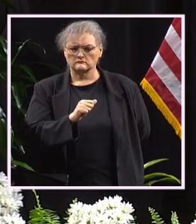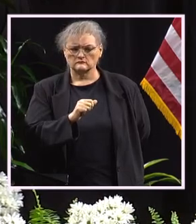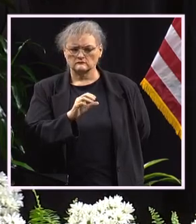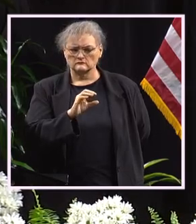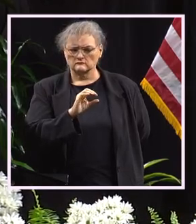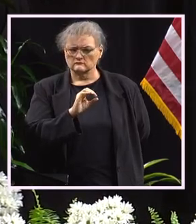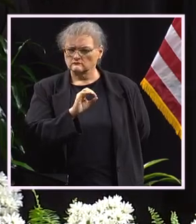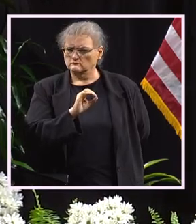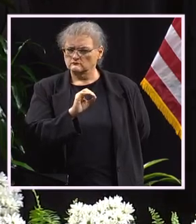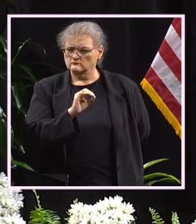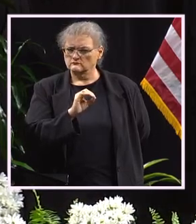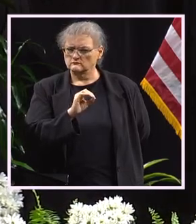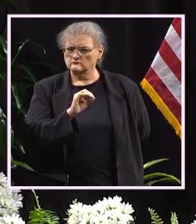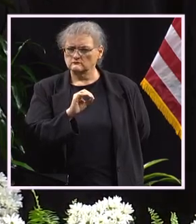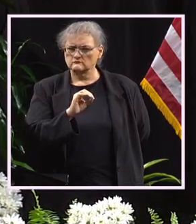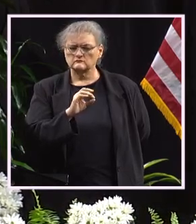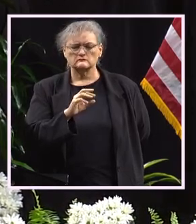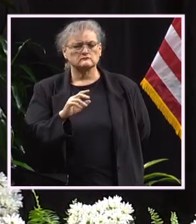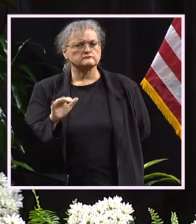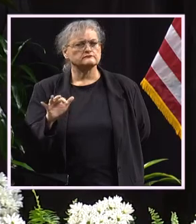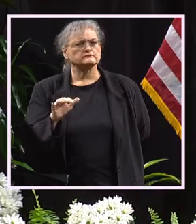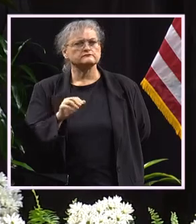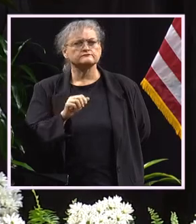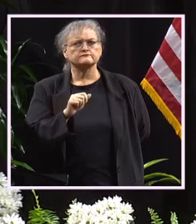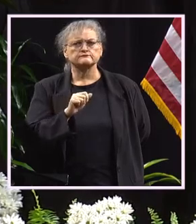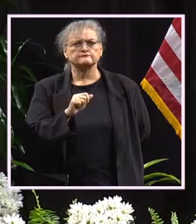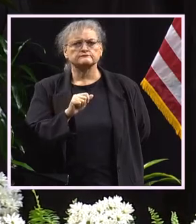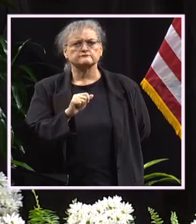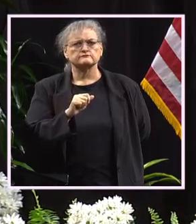Oluwatosin Oyebode Samuel,